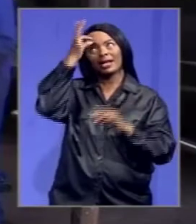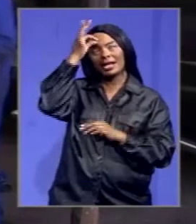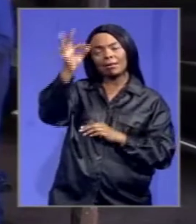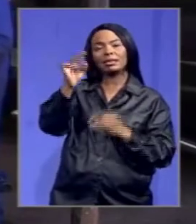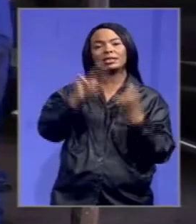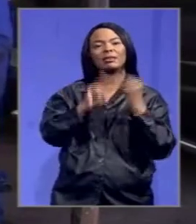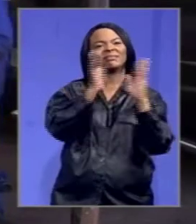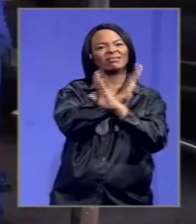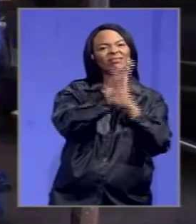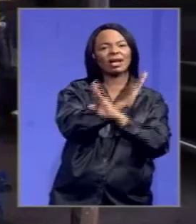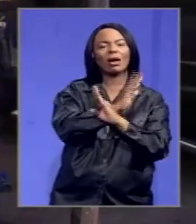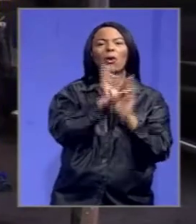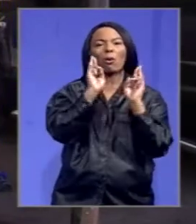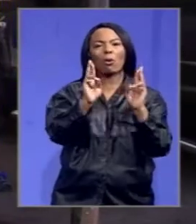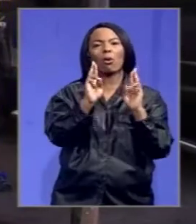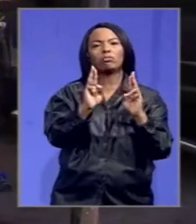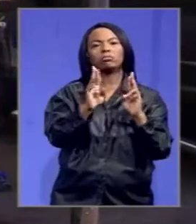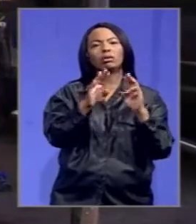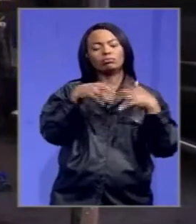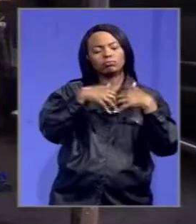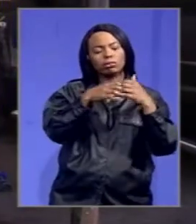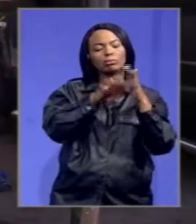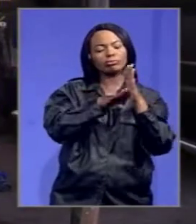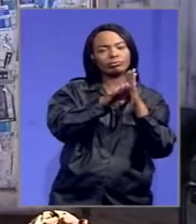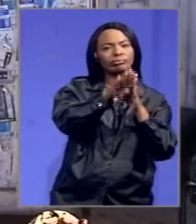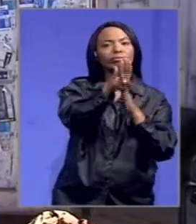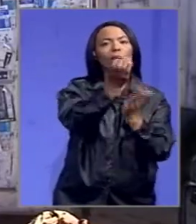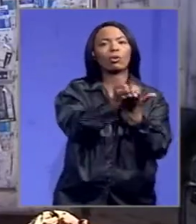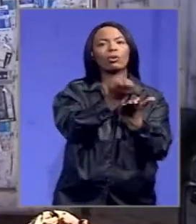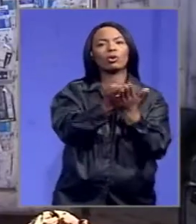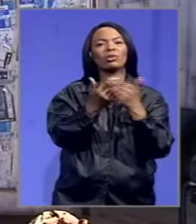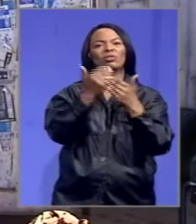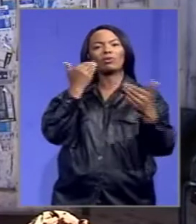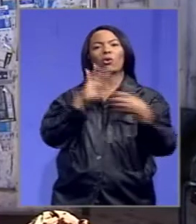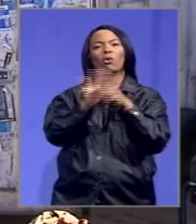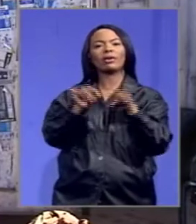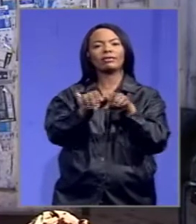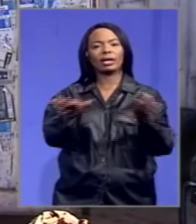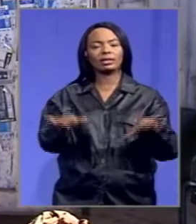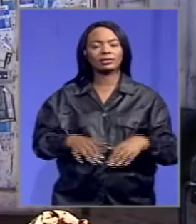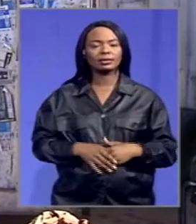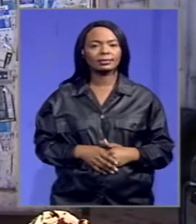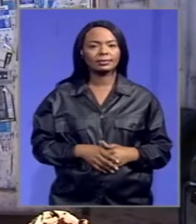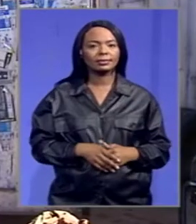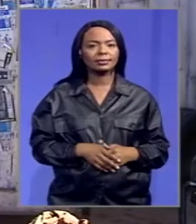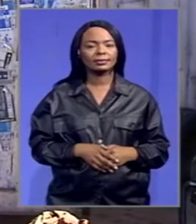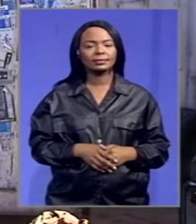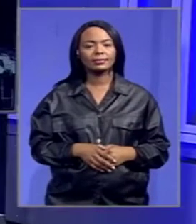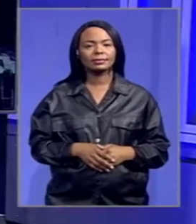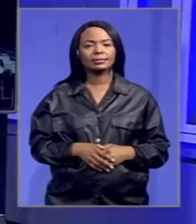hodisa moruo ho ba maemong ao a neng e le wona pele ho sewa sa COVID-19.